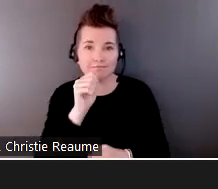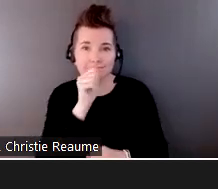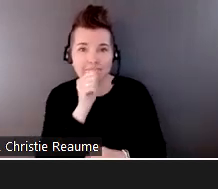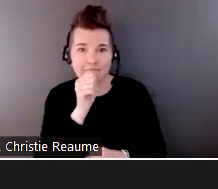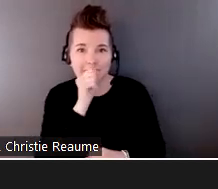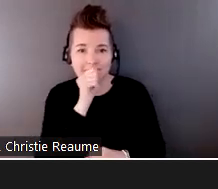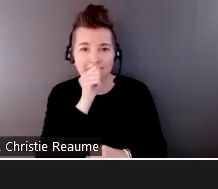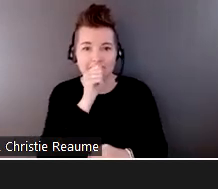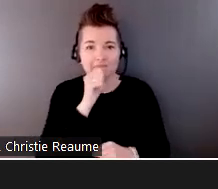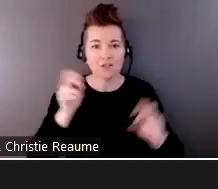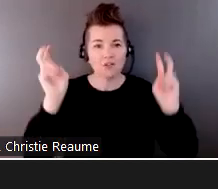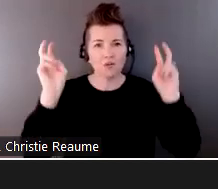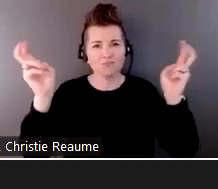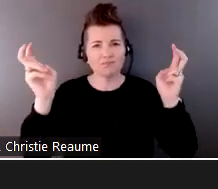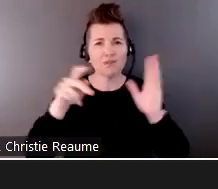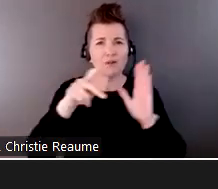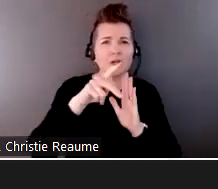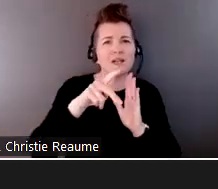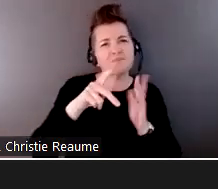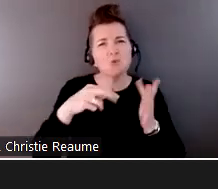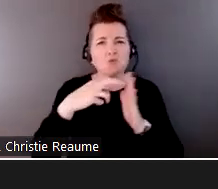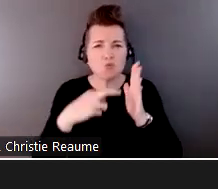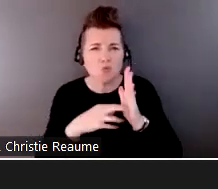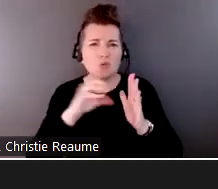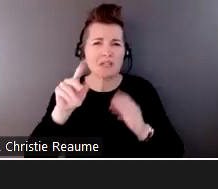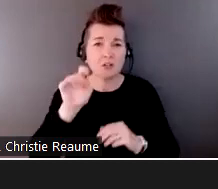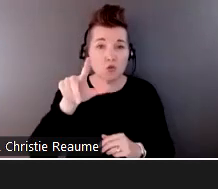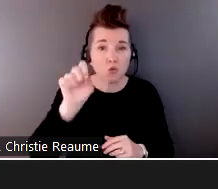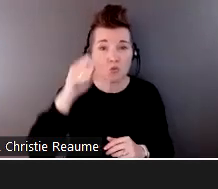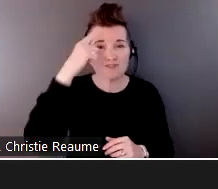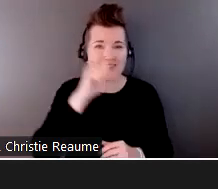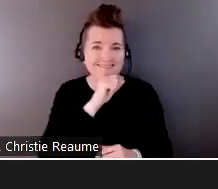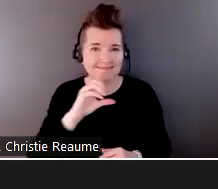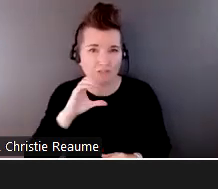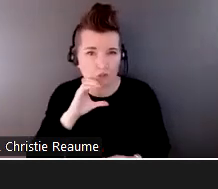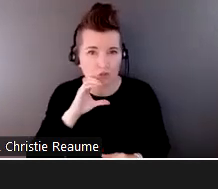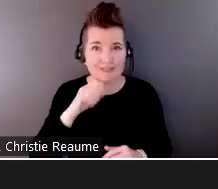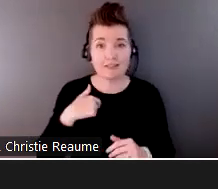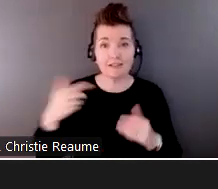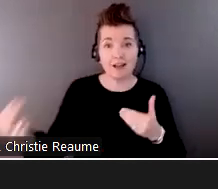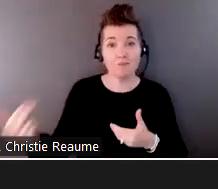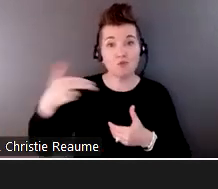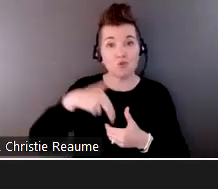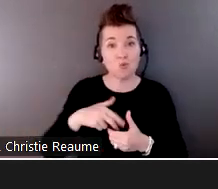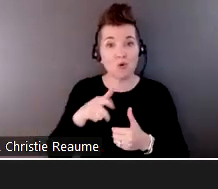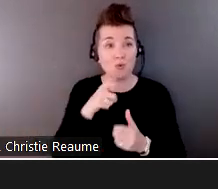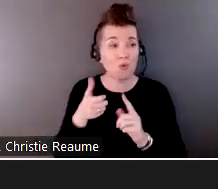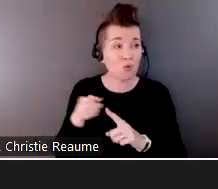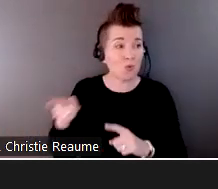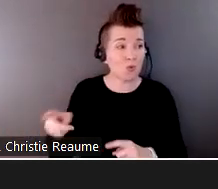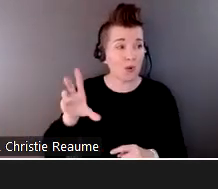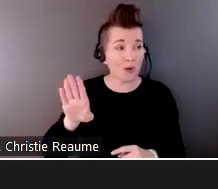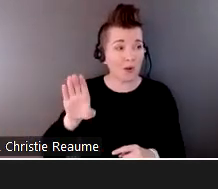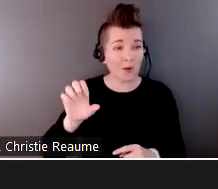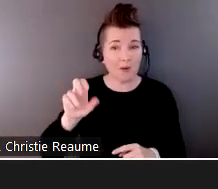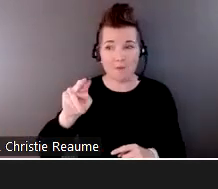and tools for older adults I'm joined today by my colleague Benedict shefflon from the Canadian Network for the prevention